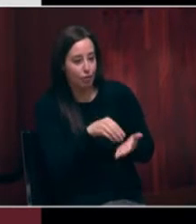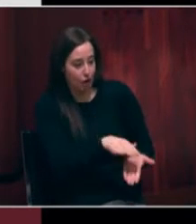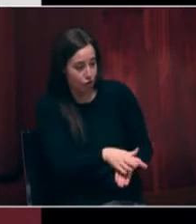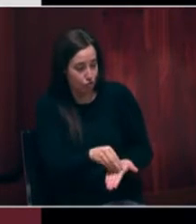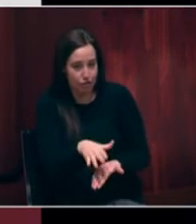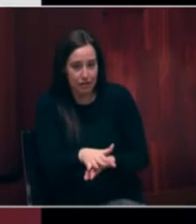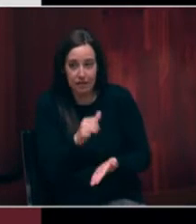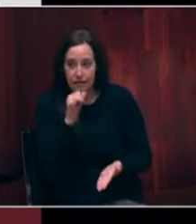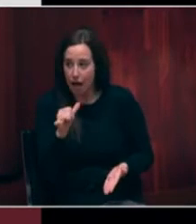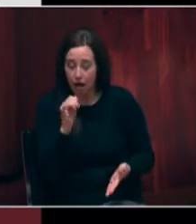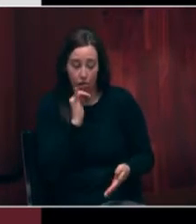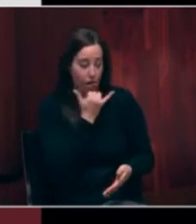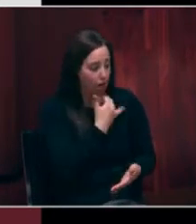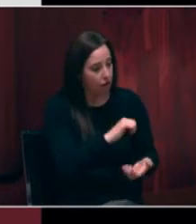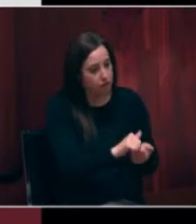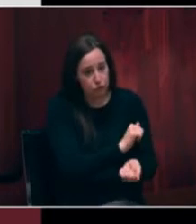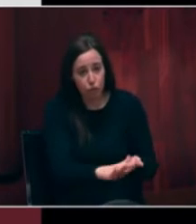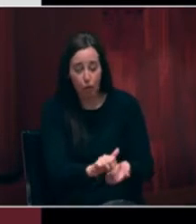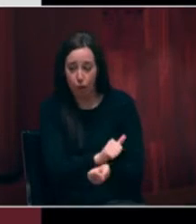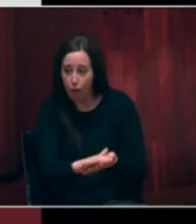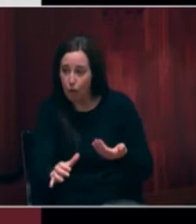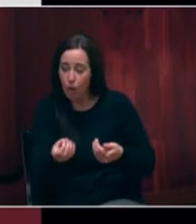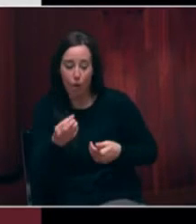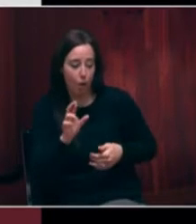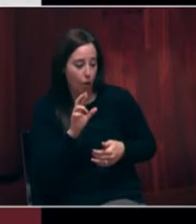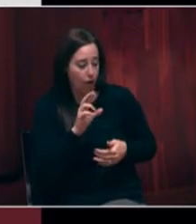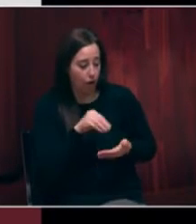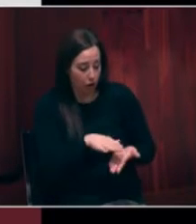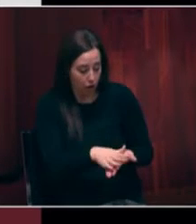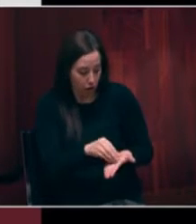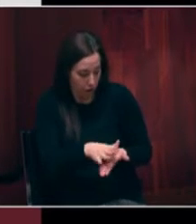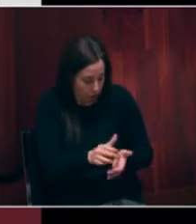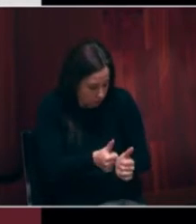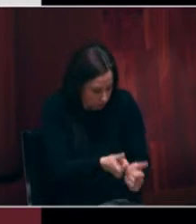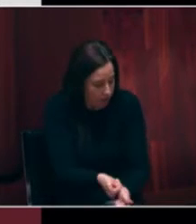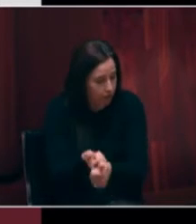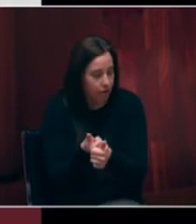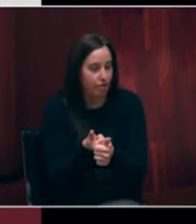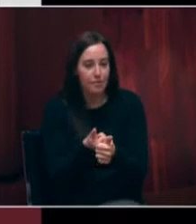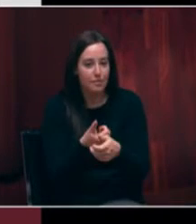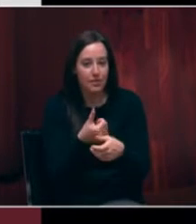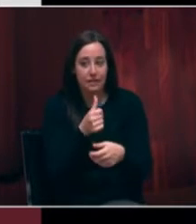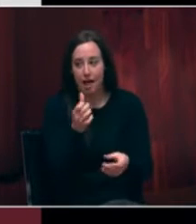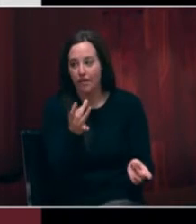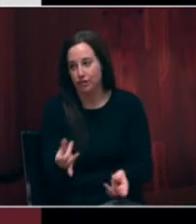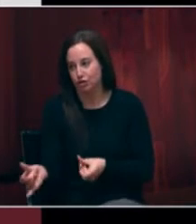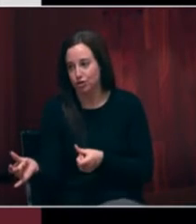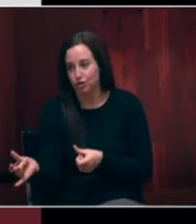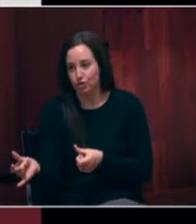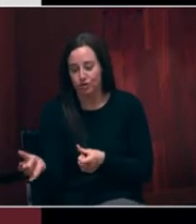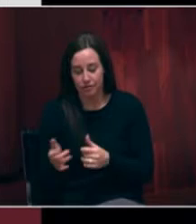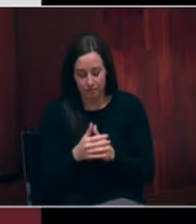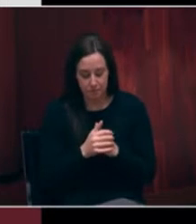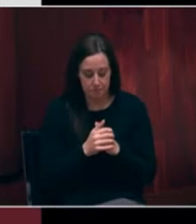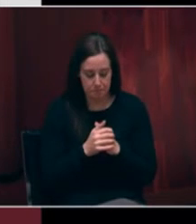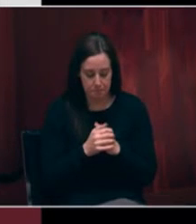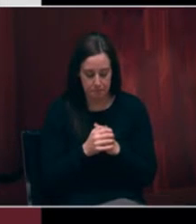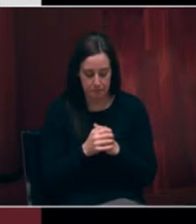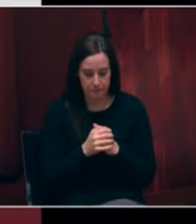be, or not keeping track of things in a way that makes effective and efficient practices for the agency.